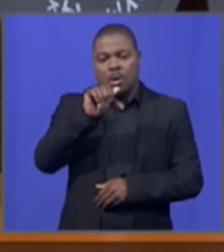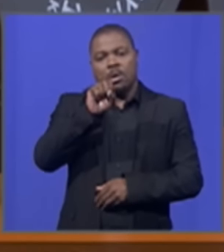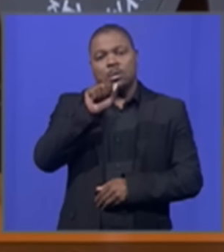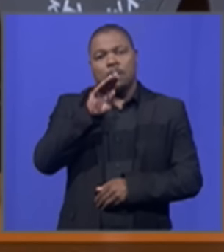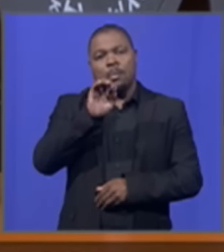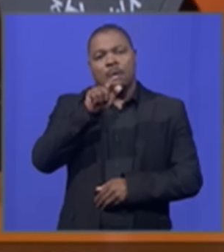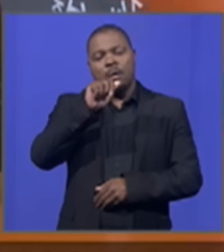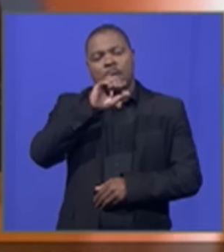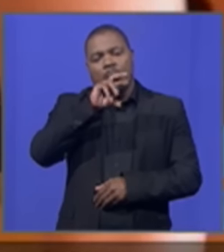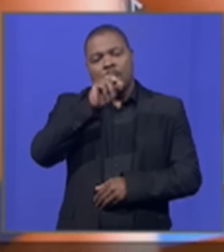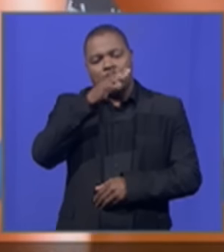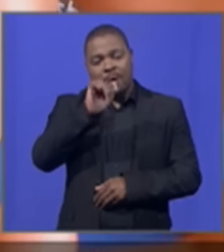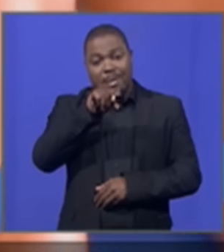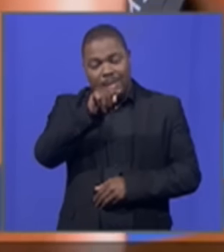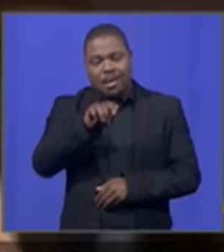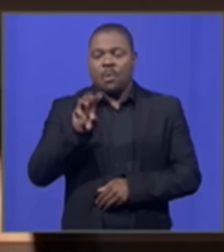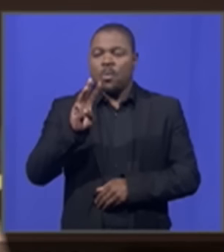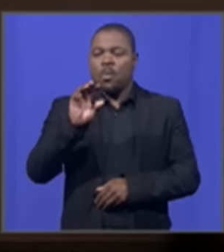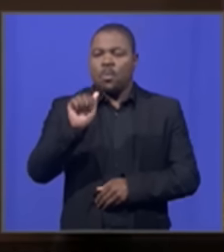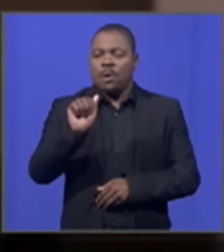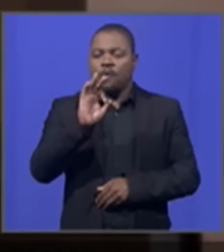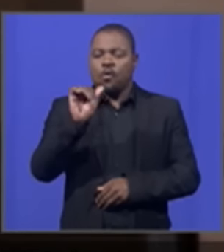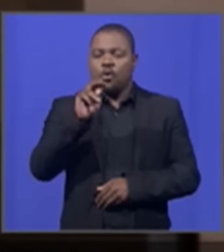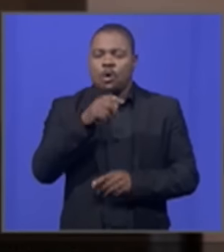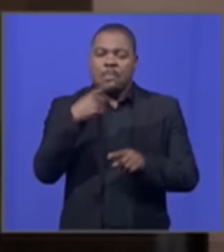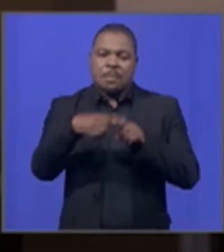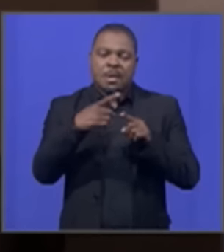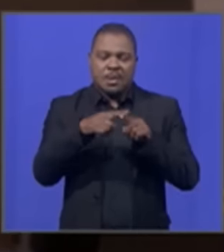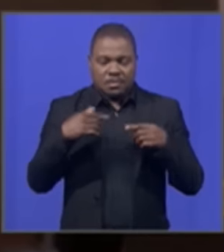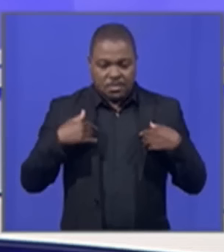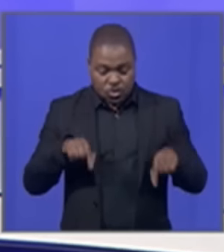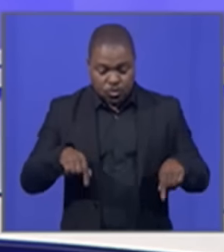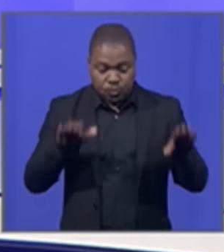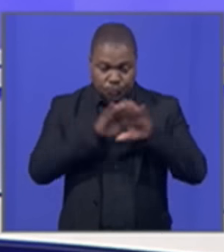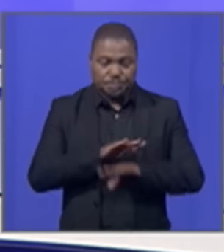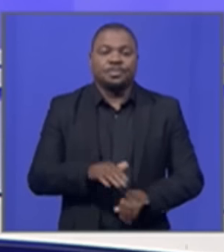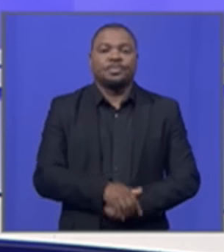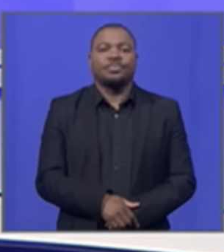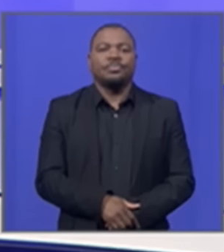tša sebjana sa mogopo wa WAFCON bošegong bja lehono.